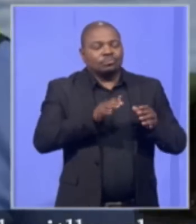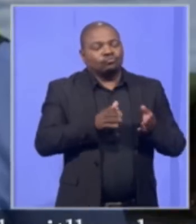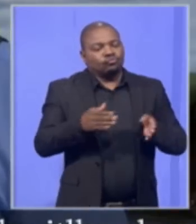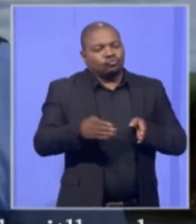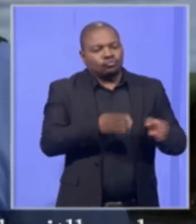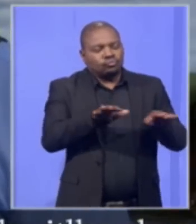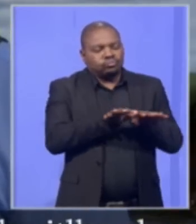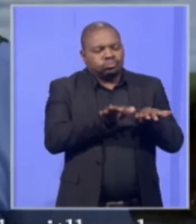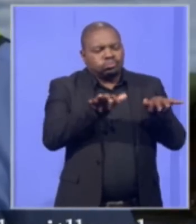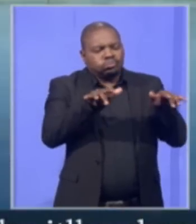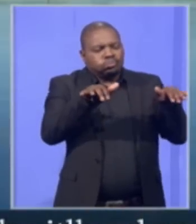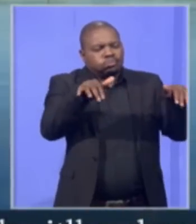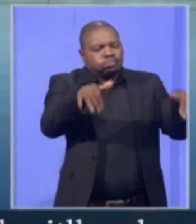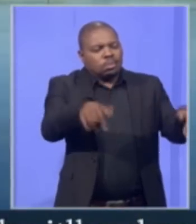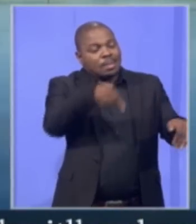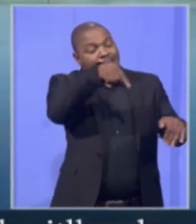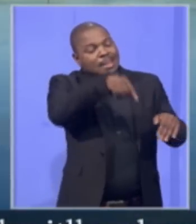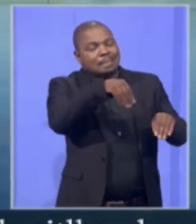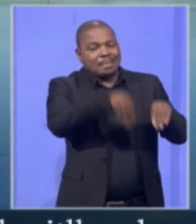found access into their operation.